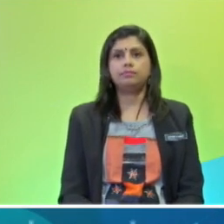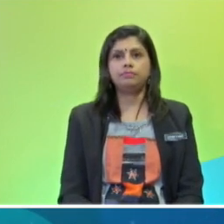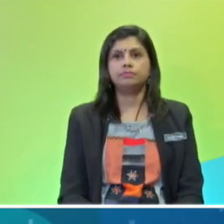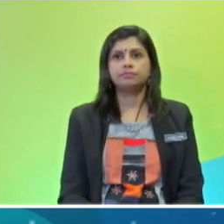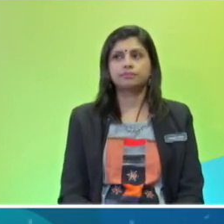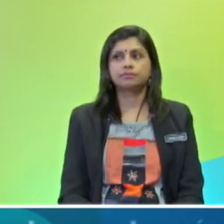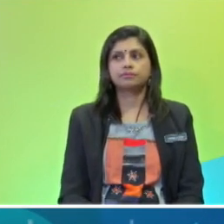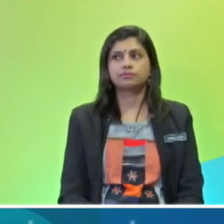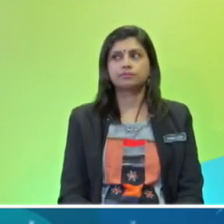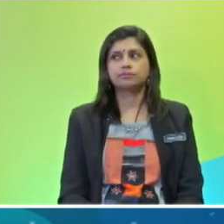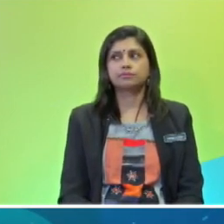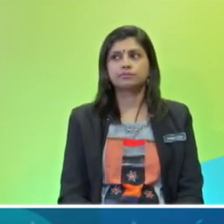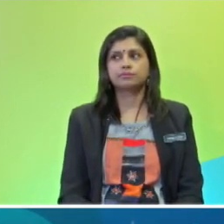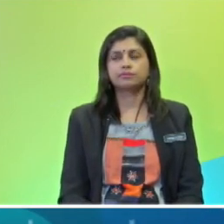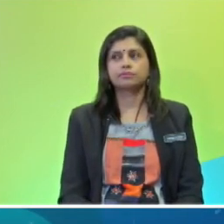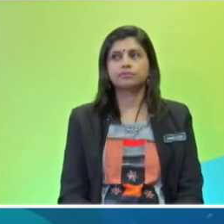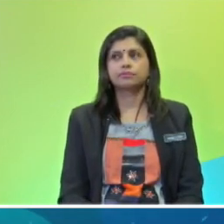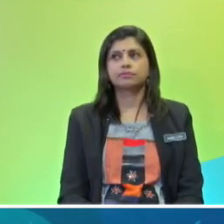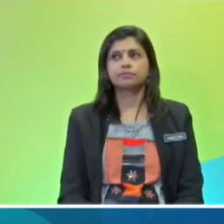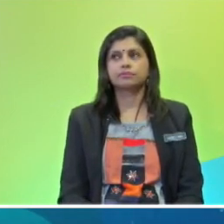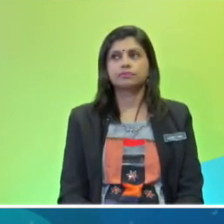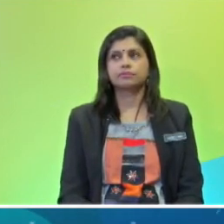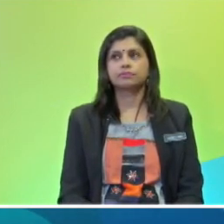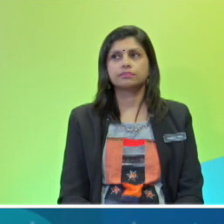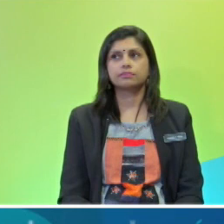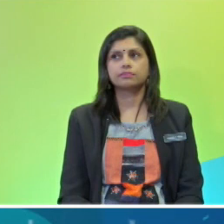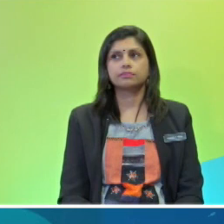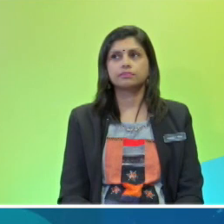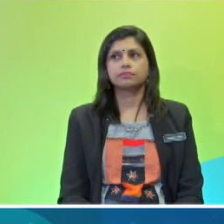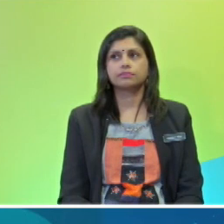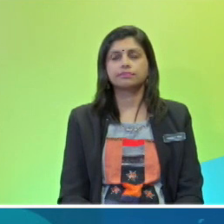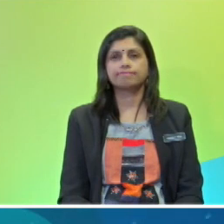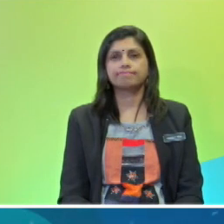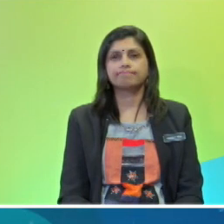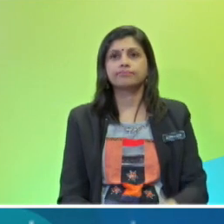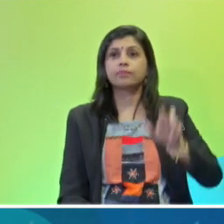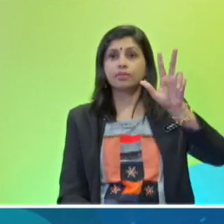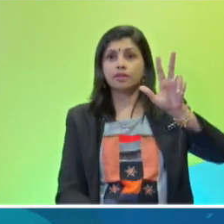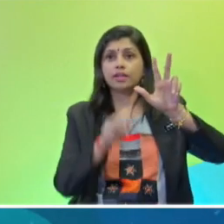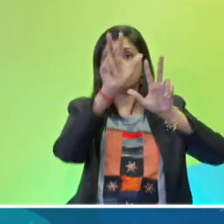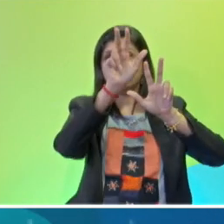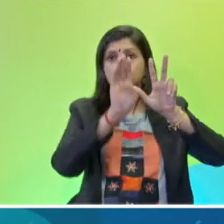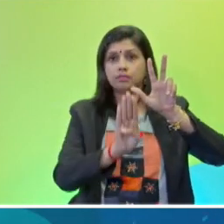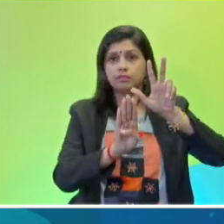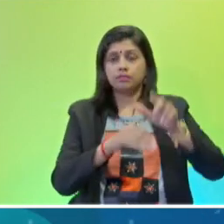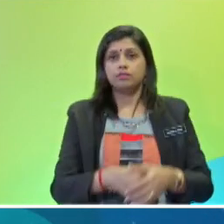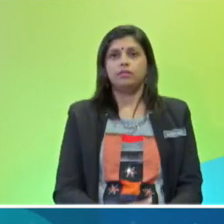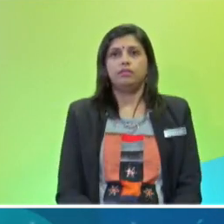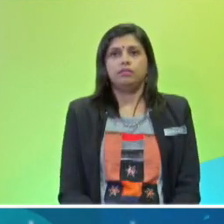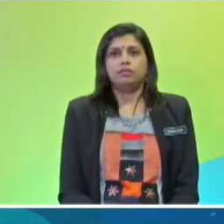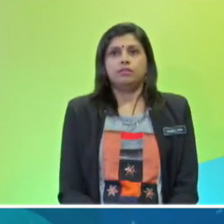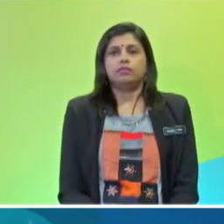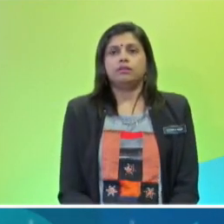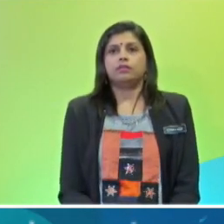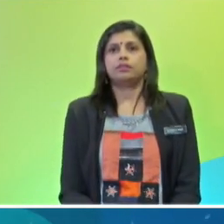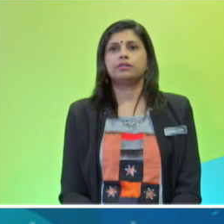We have 3. to make the denominator same, okay, by finding the LCM, lower common multiples. Yes. So what's the answer?